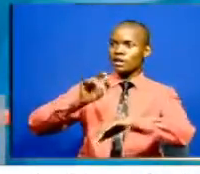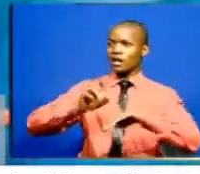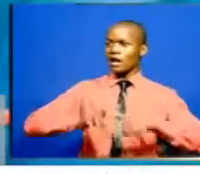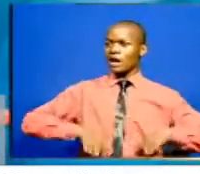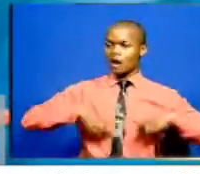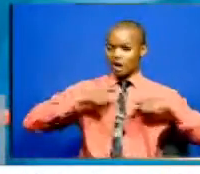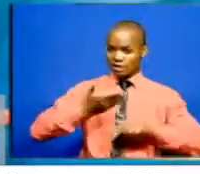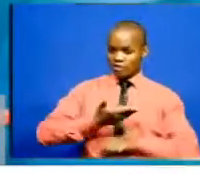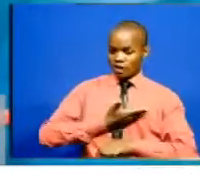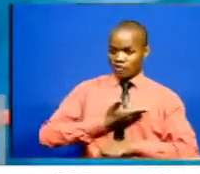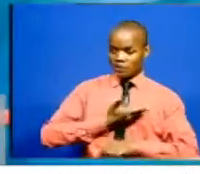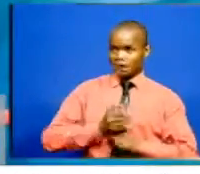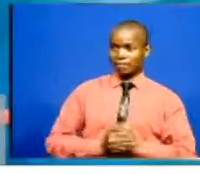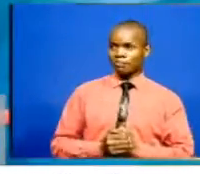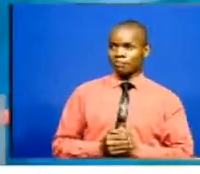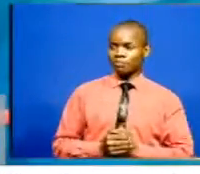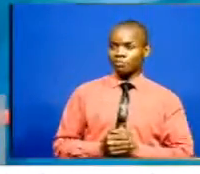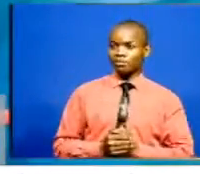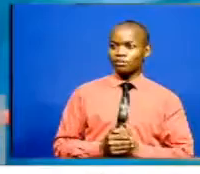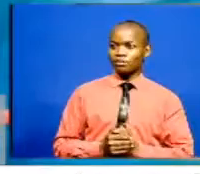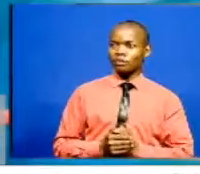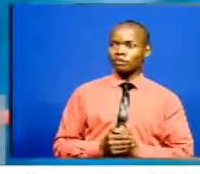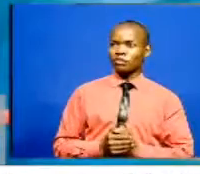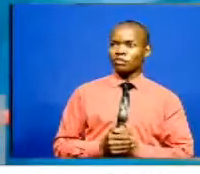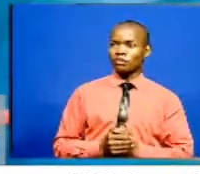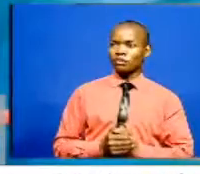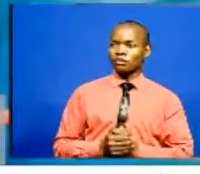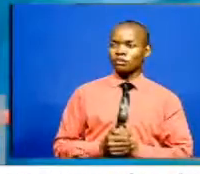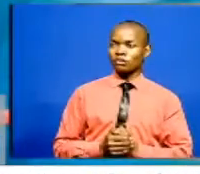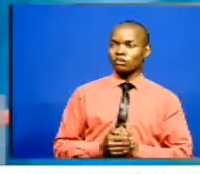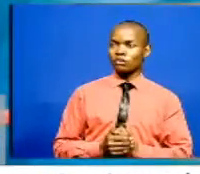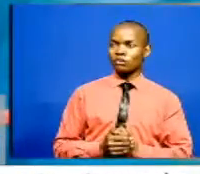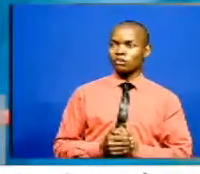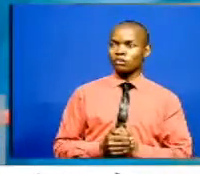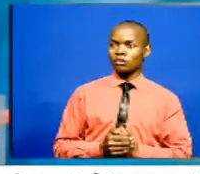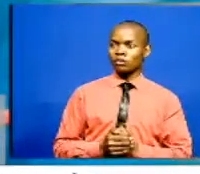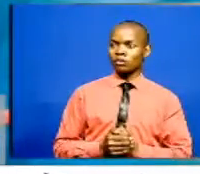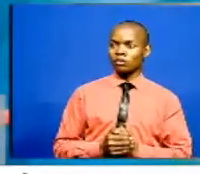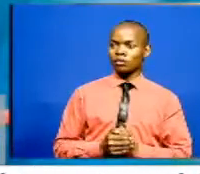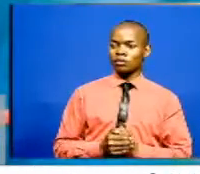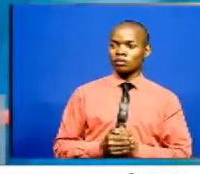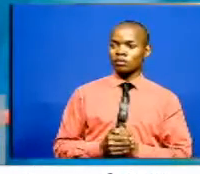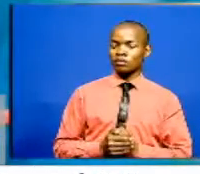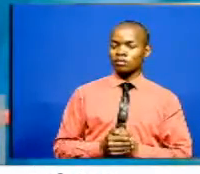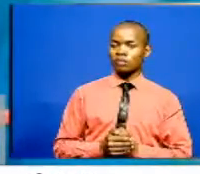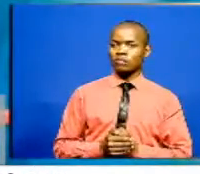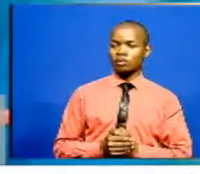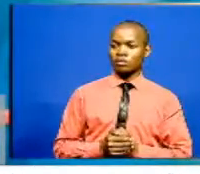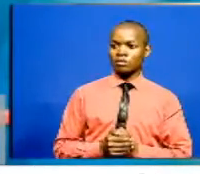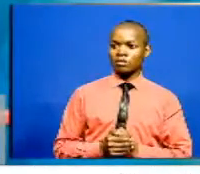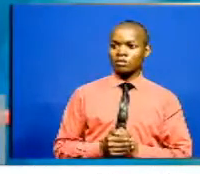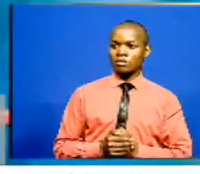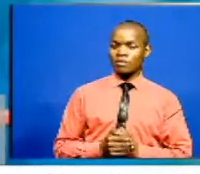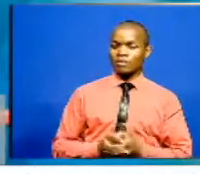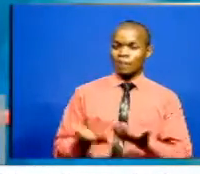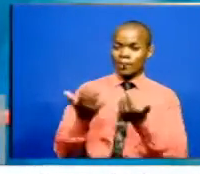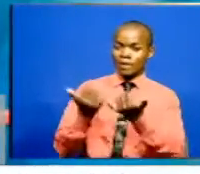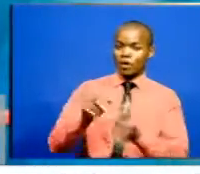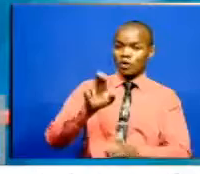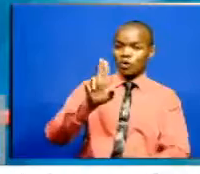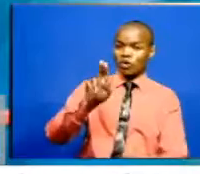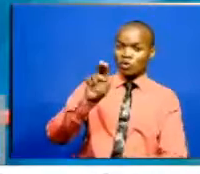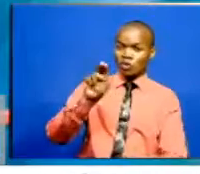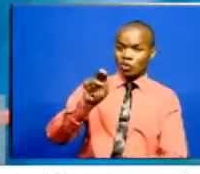We need to be. So this is where the role of the United Nations